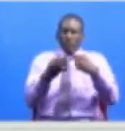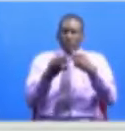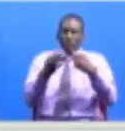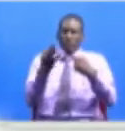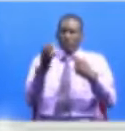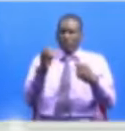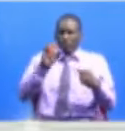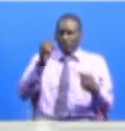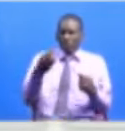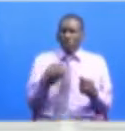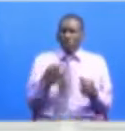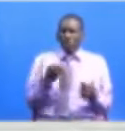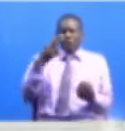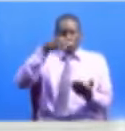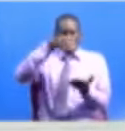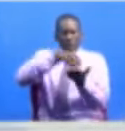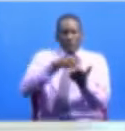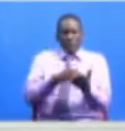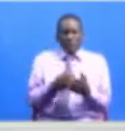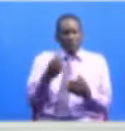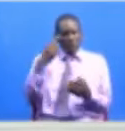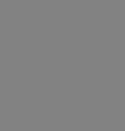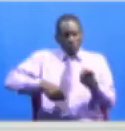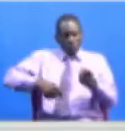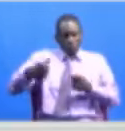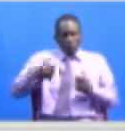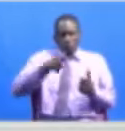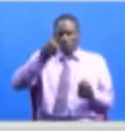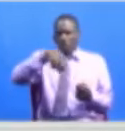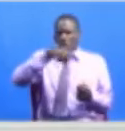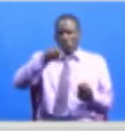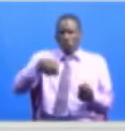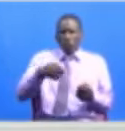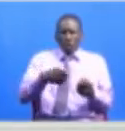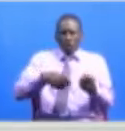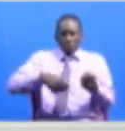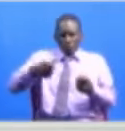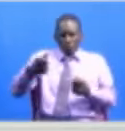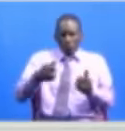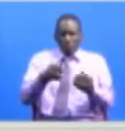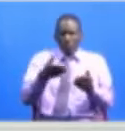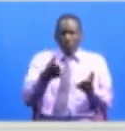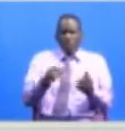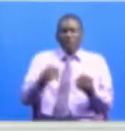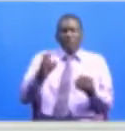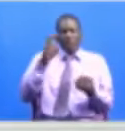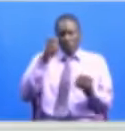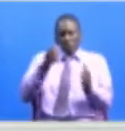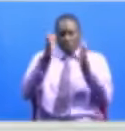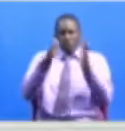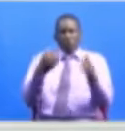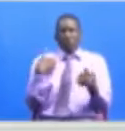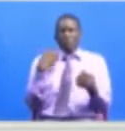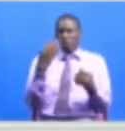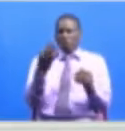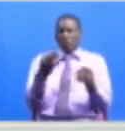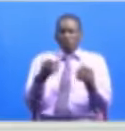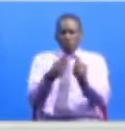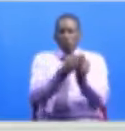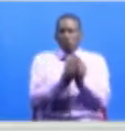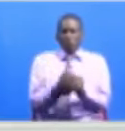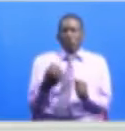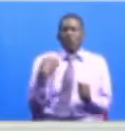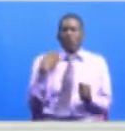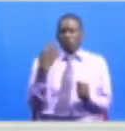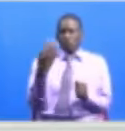two counts relating to procurement irregularity. The accused person number 3 alongside the accused person